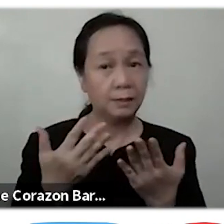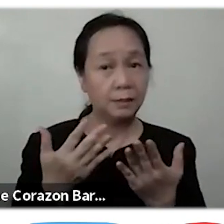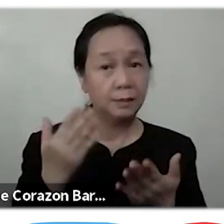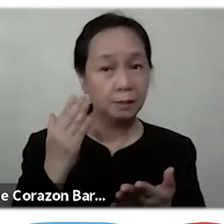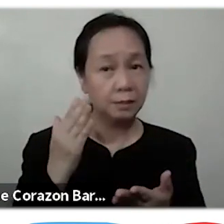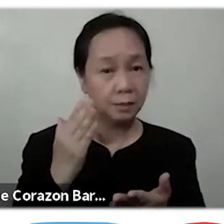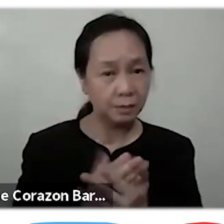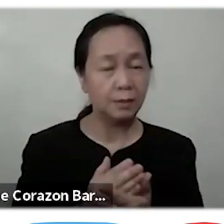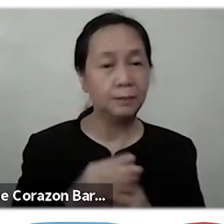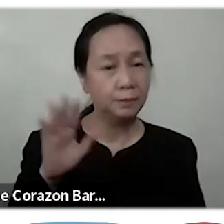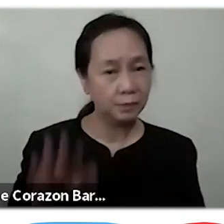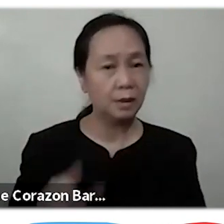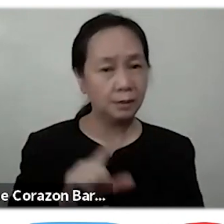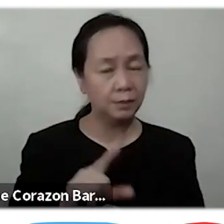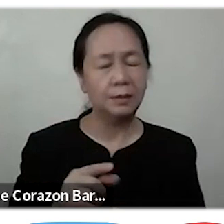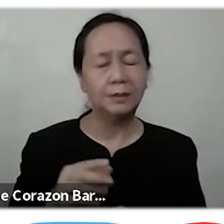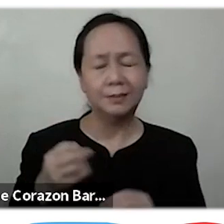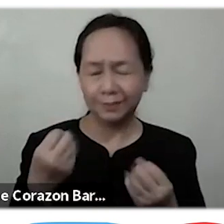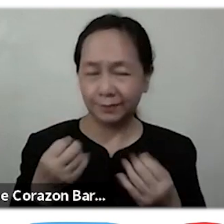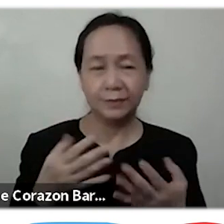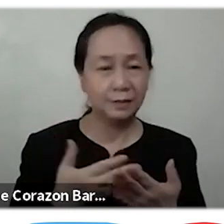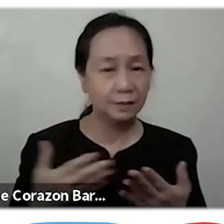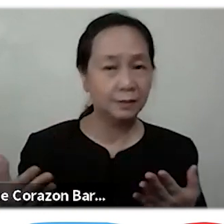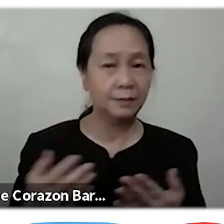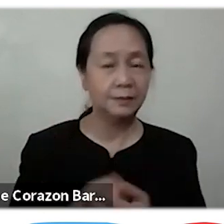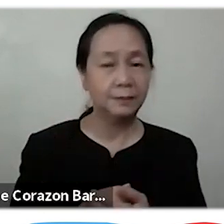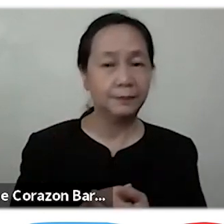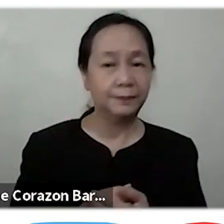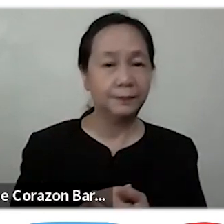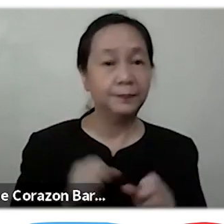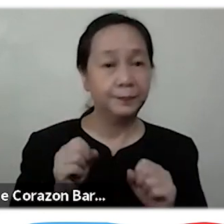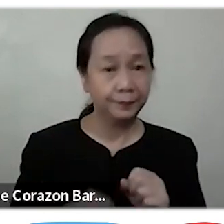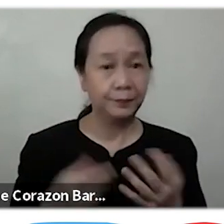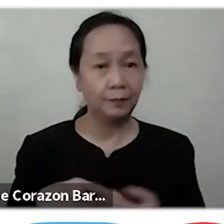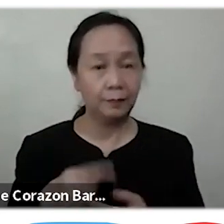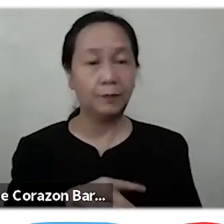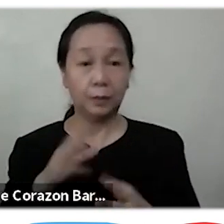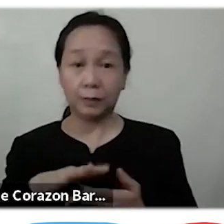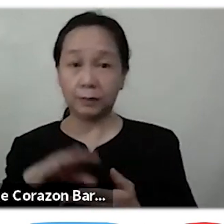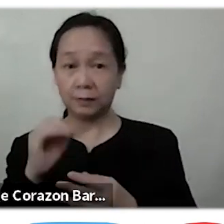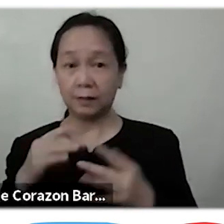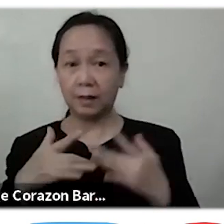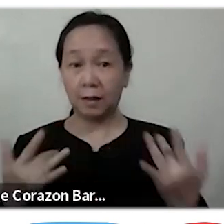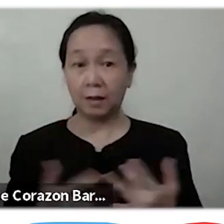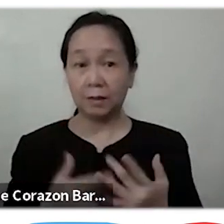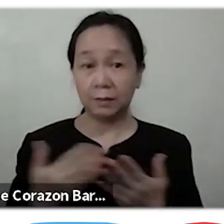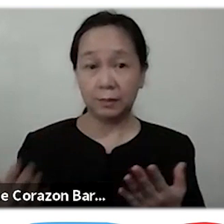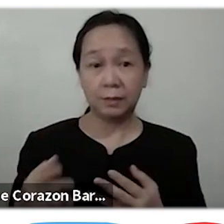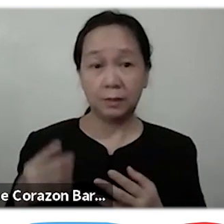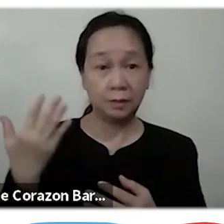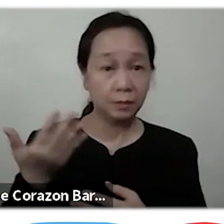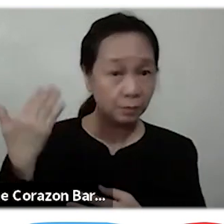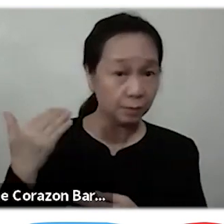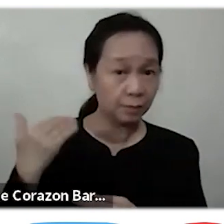child labor, and so many things like that. So we learned a lot of things during the time,